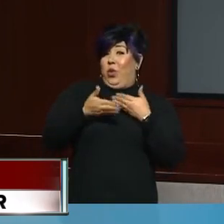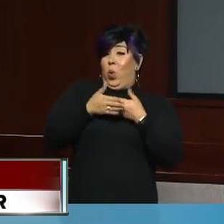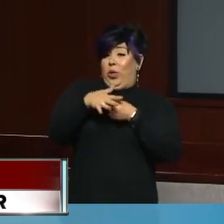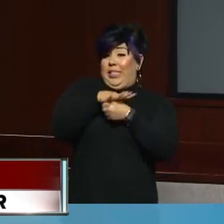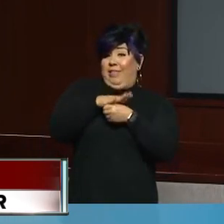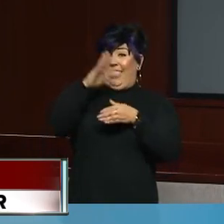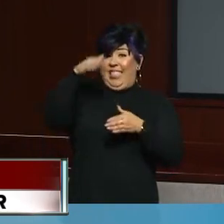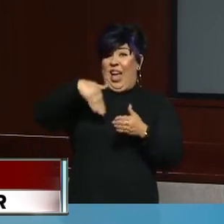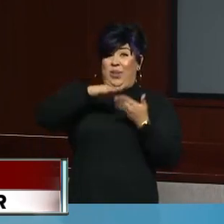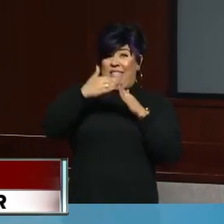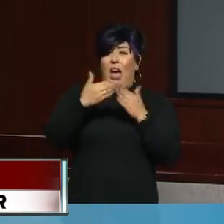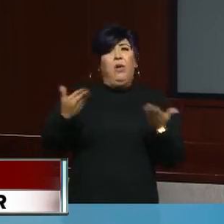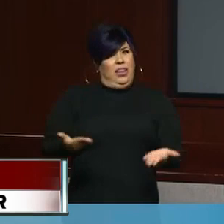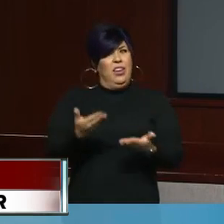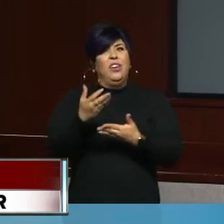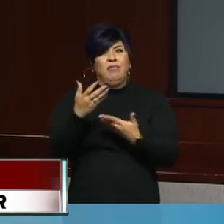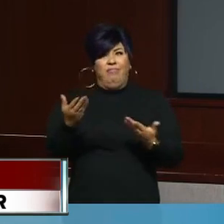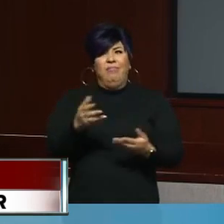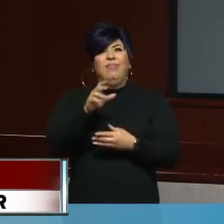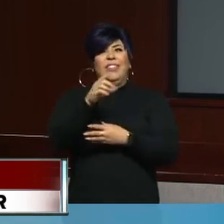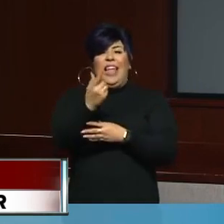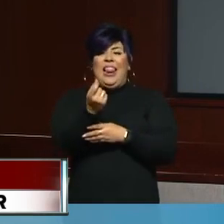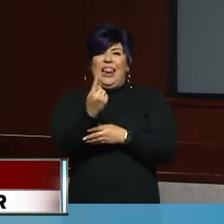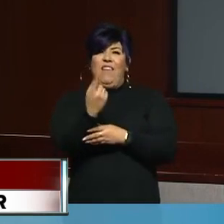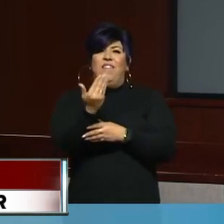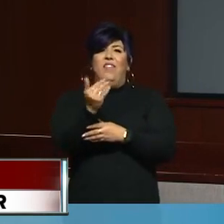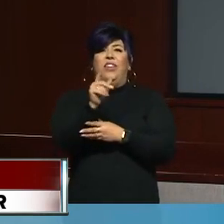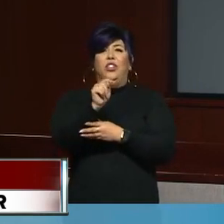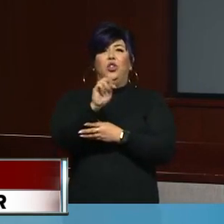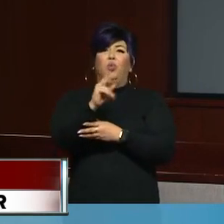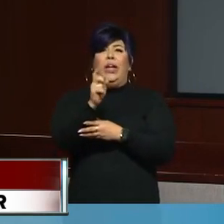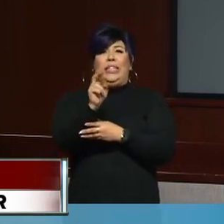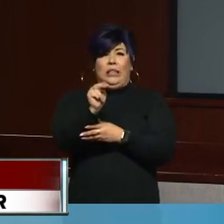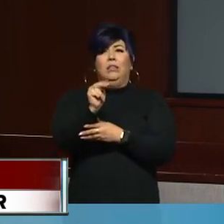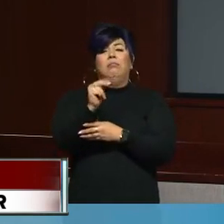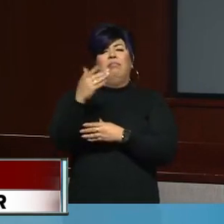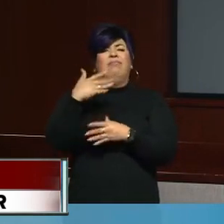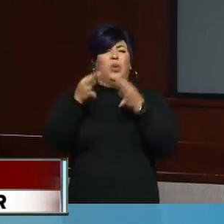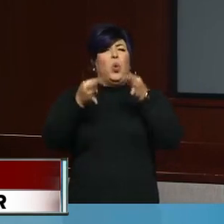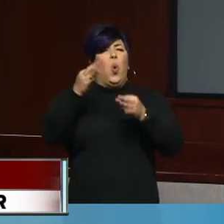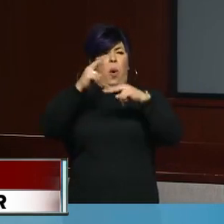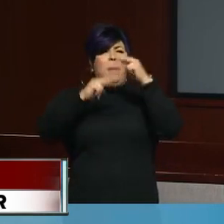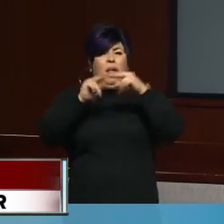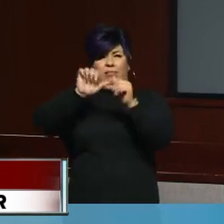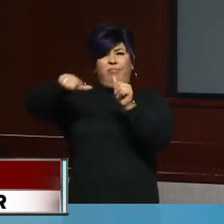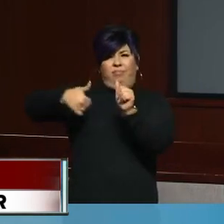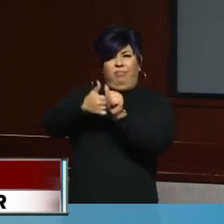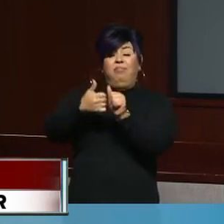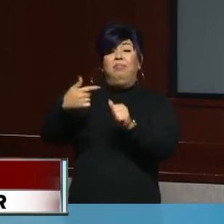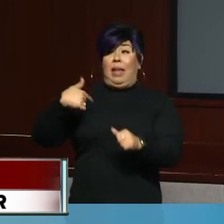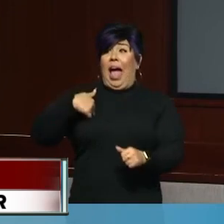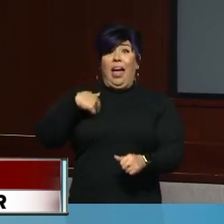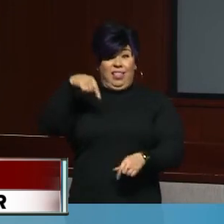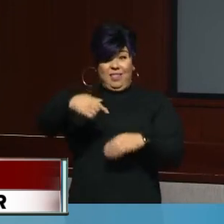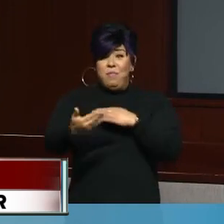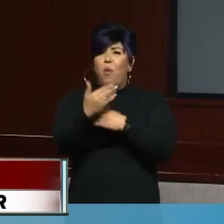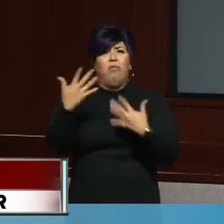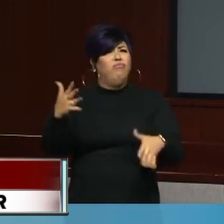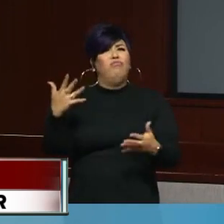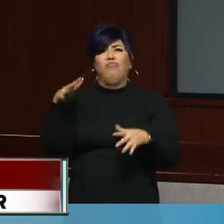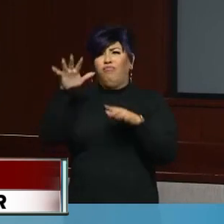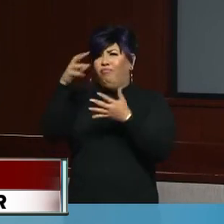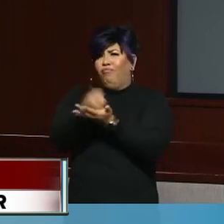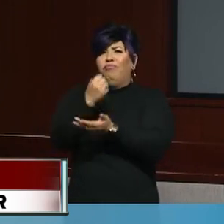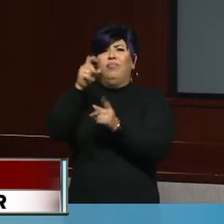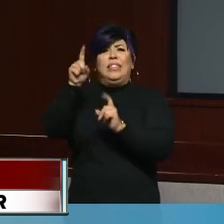to the county admin building. Again, it's in the parking lot behind the court building. I actually went and did a test this morning. I would encourage you